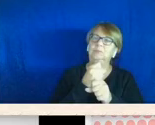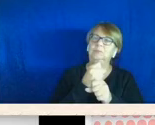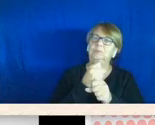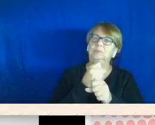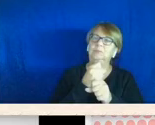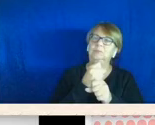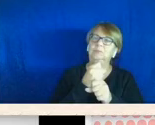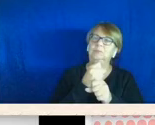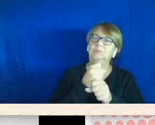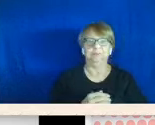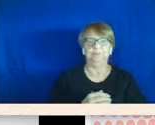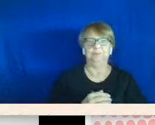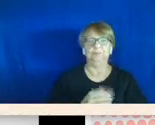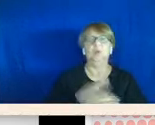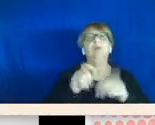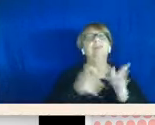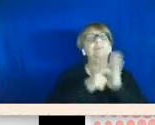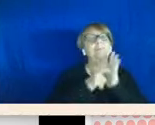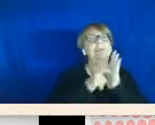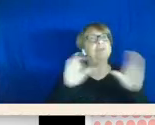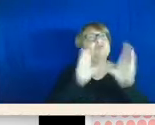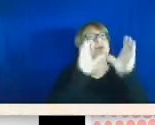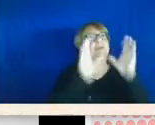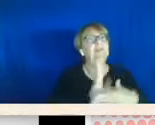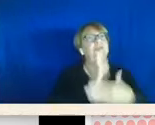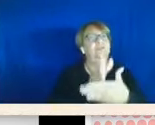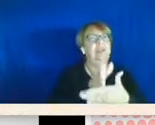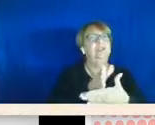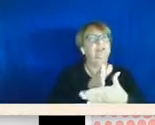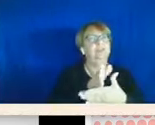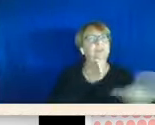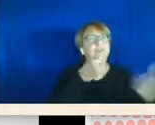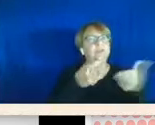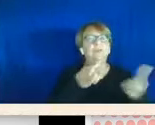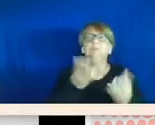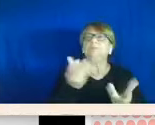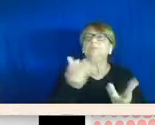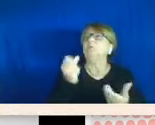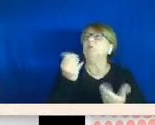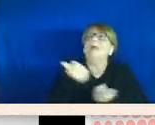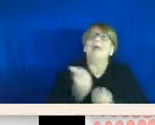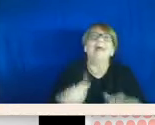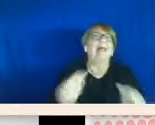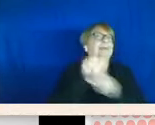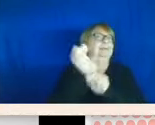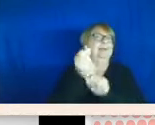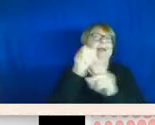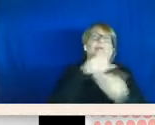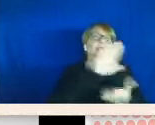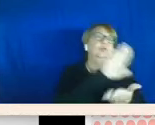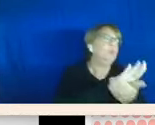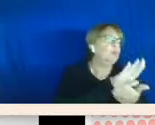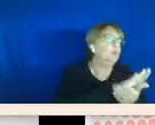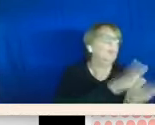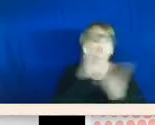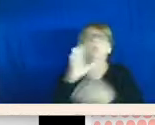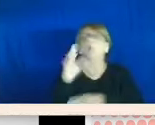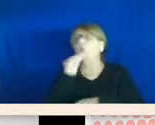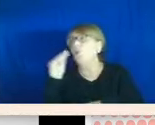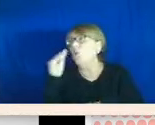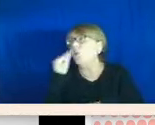on-demand crisis intervention services. So any setting, it can be in the school, it can be in the home, it can be out at a